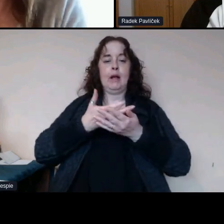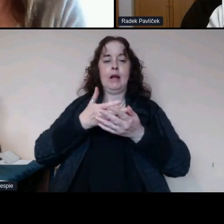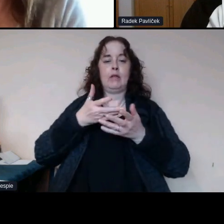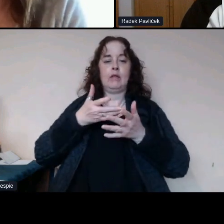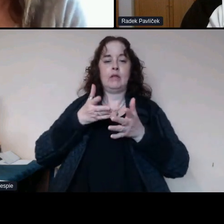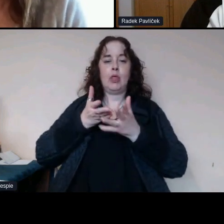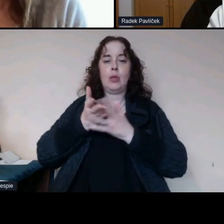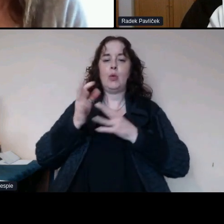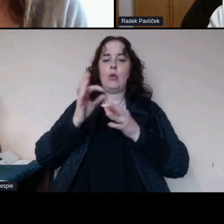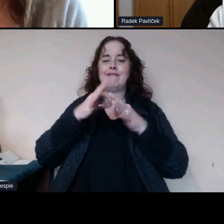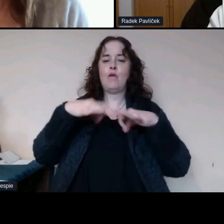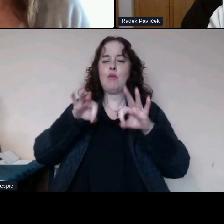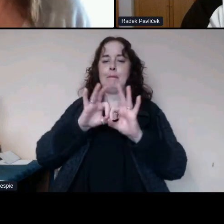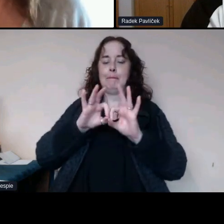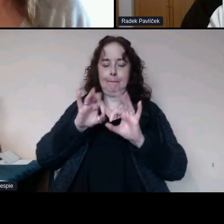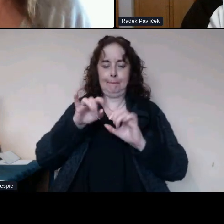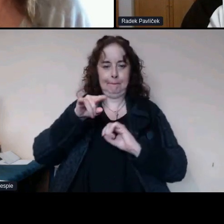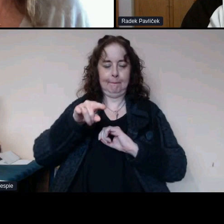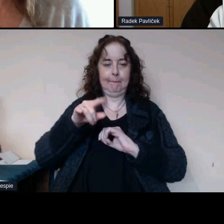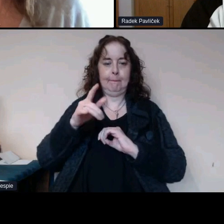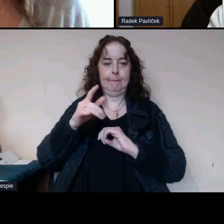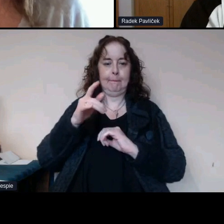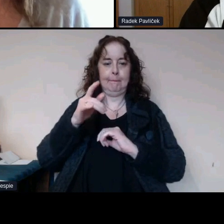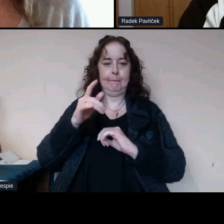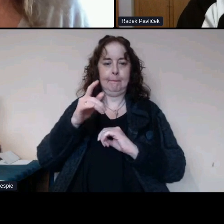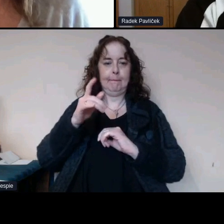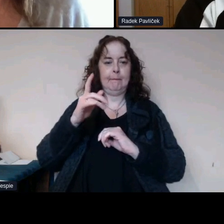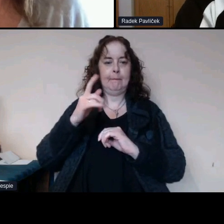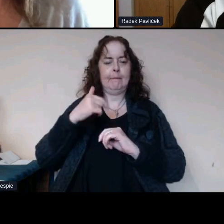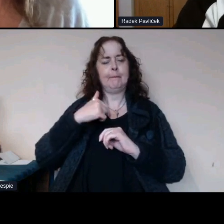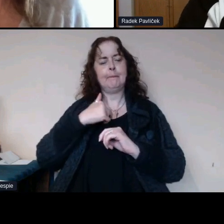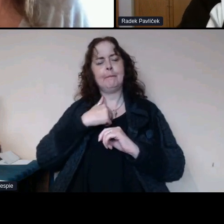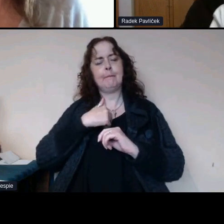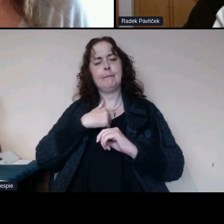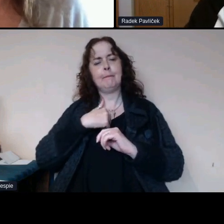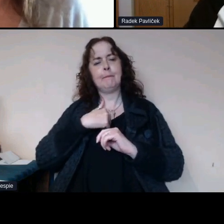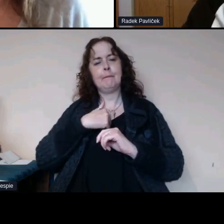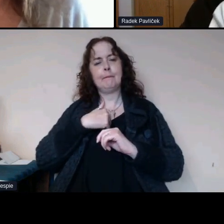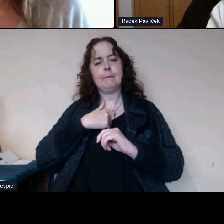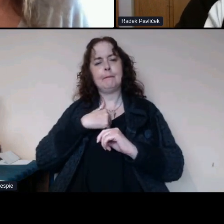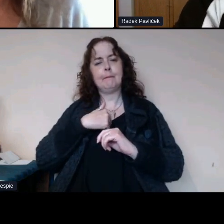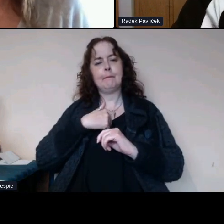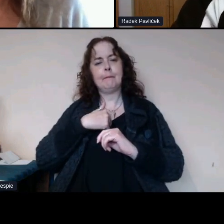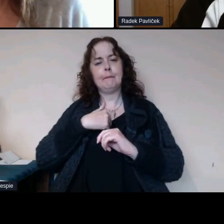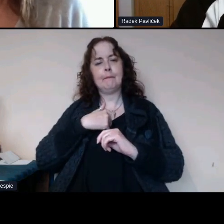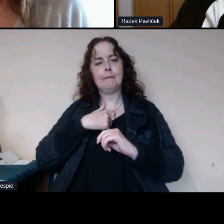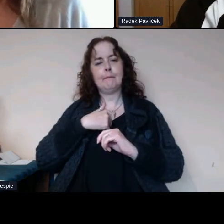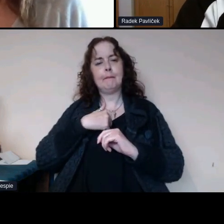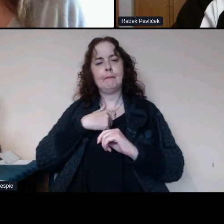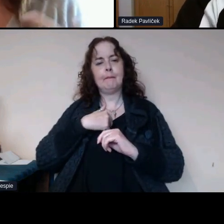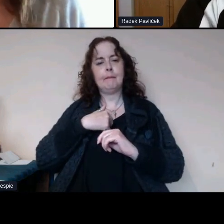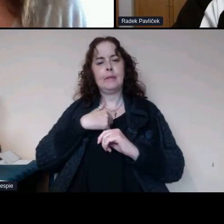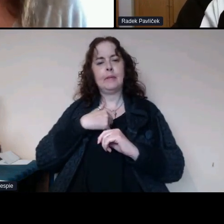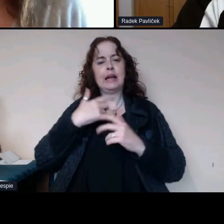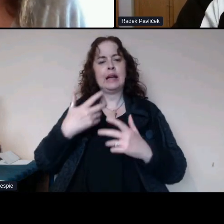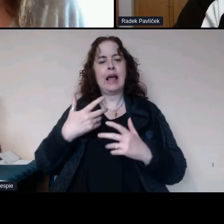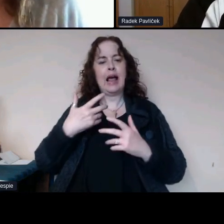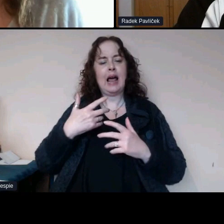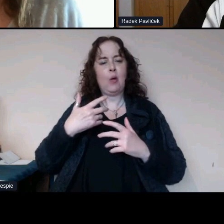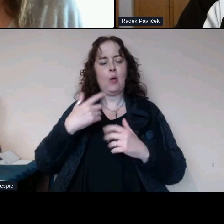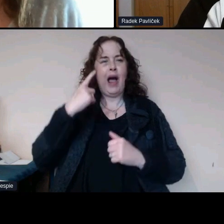digital forum that we have. And I wanted to say a little bit about the chapters. So now we are, I